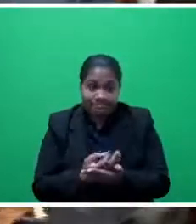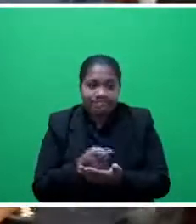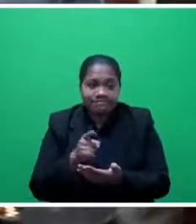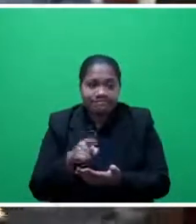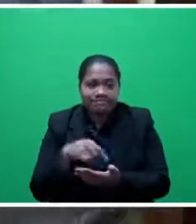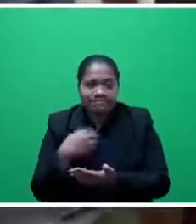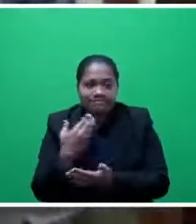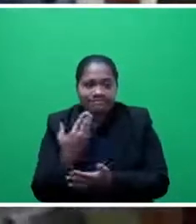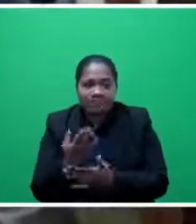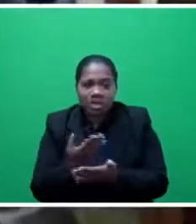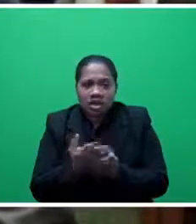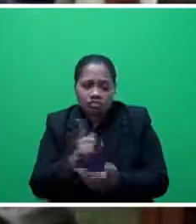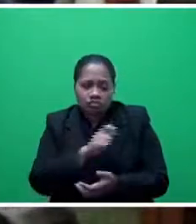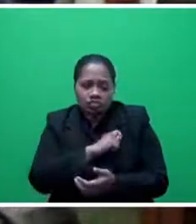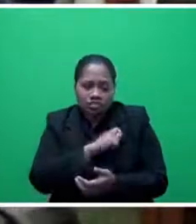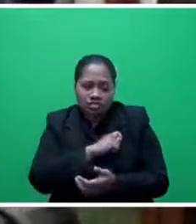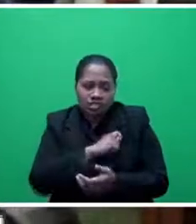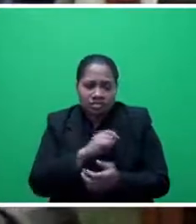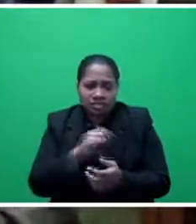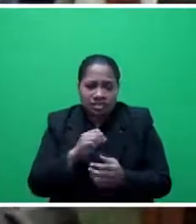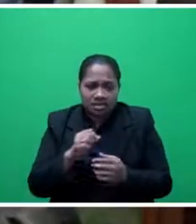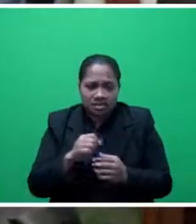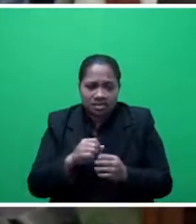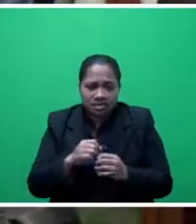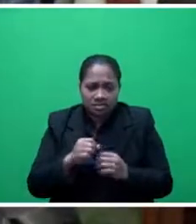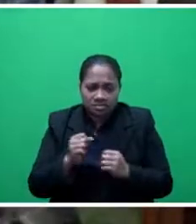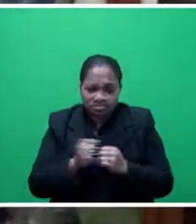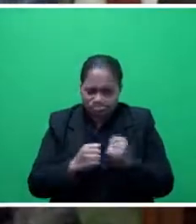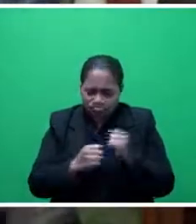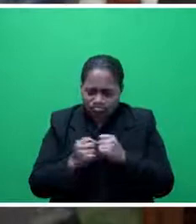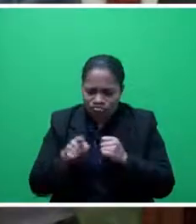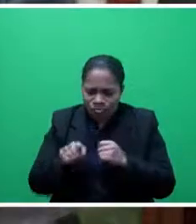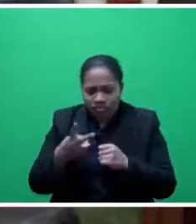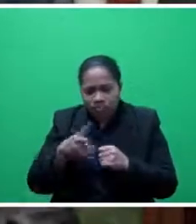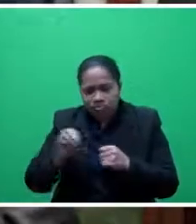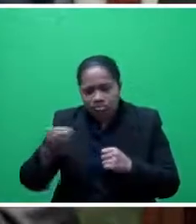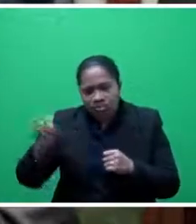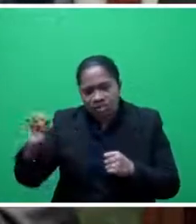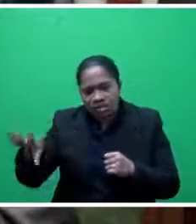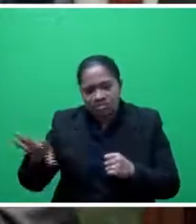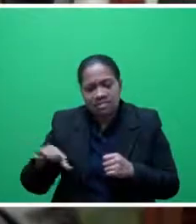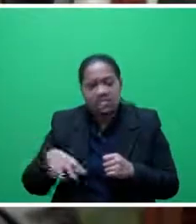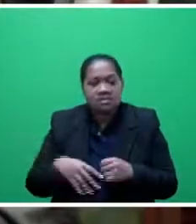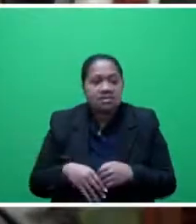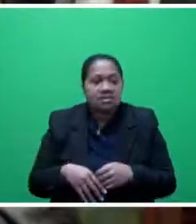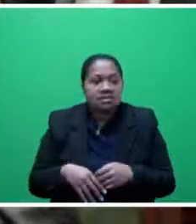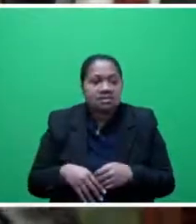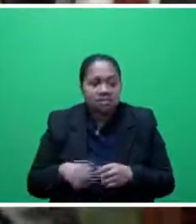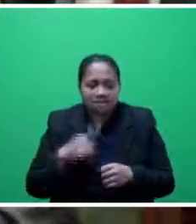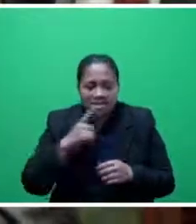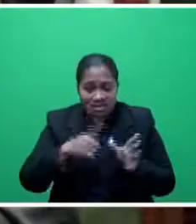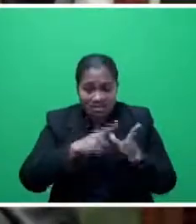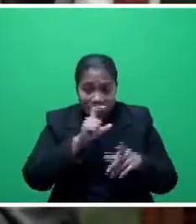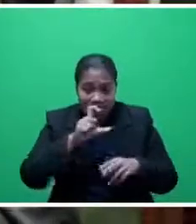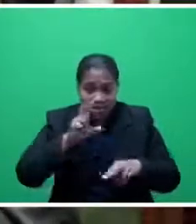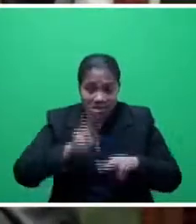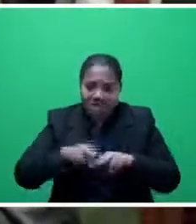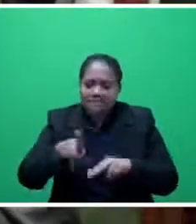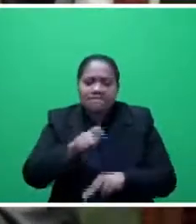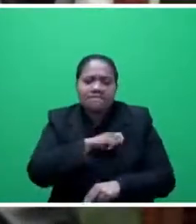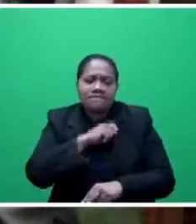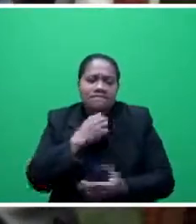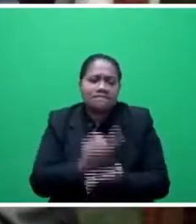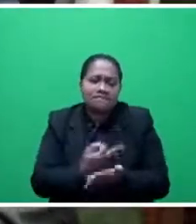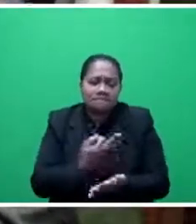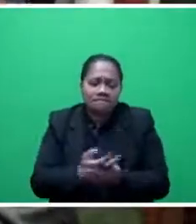treated under the Finance Instructions Act 2010. Because as stated, the ACCF is actually a trust fund. Because